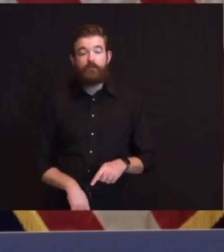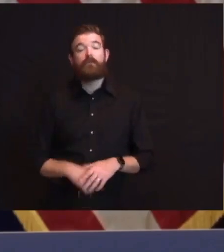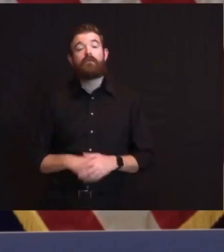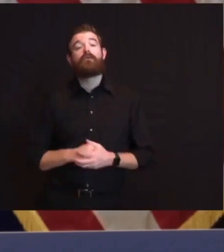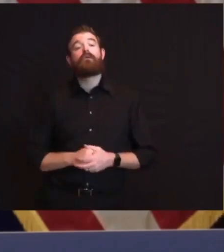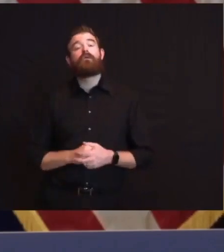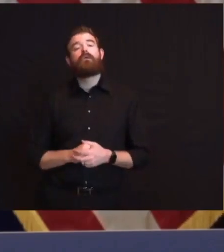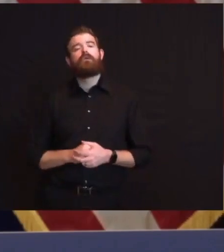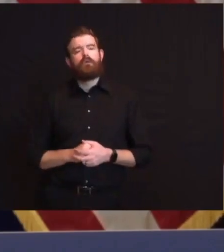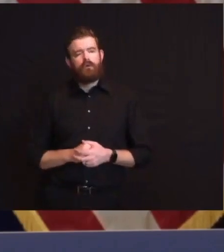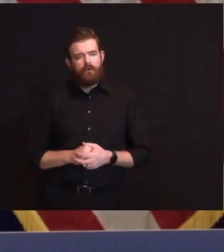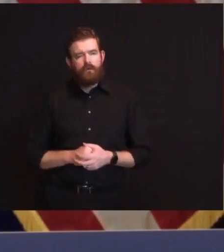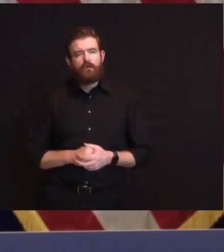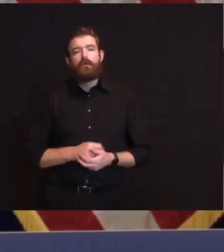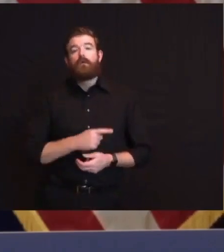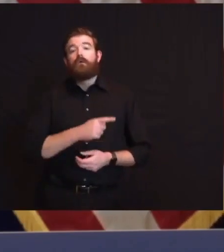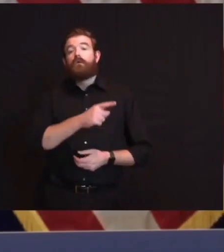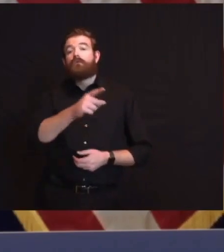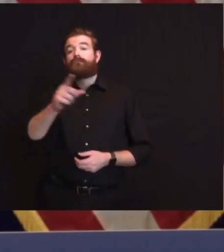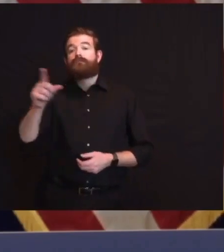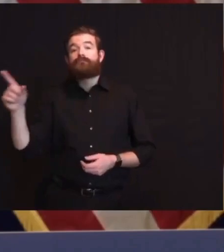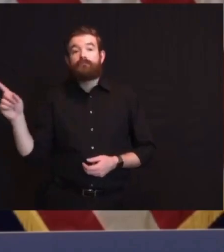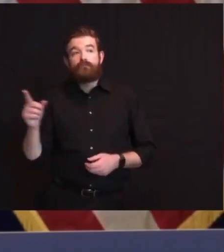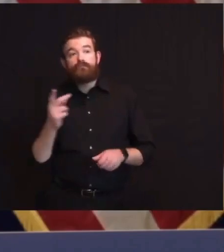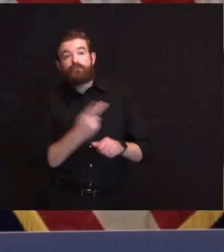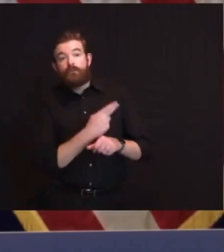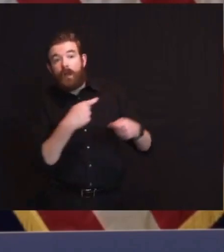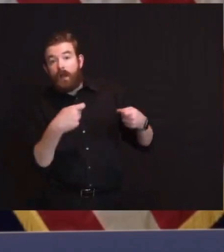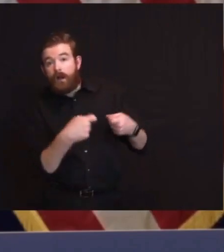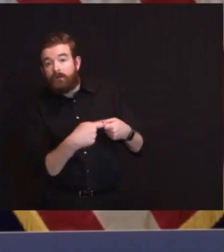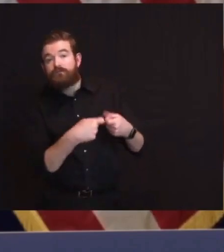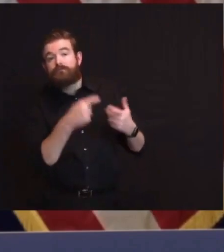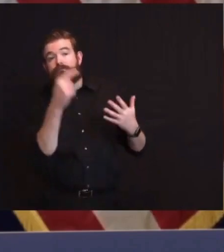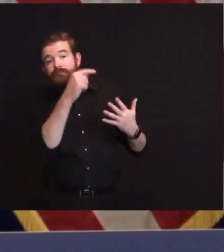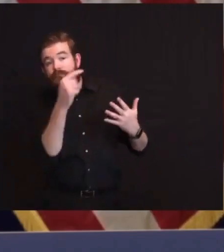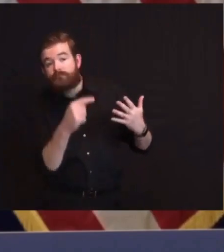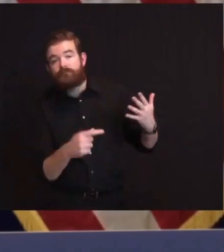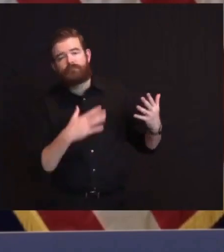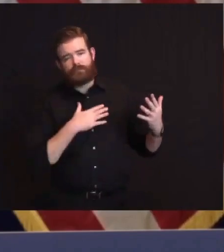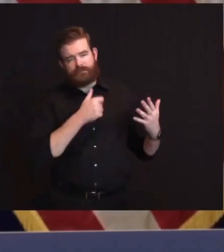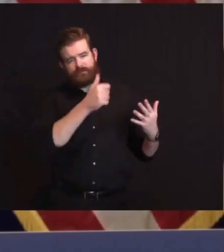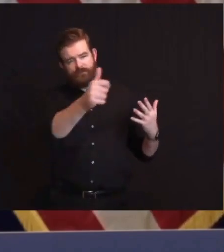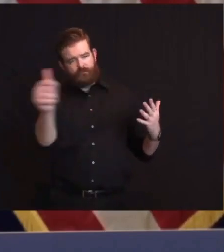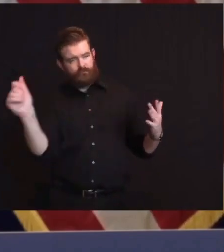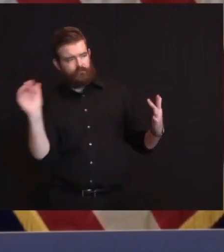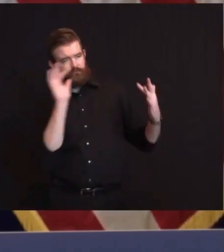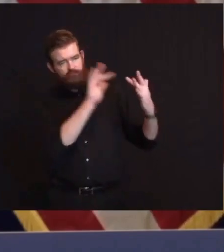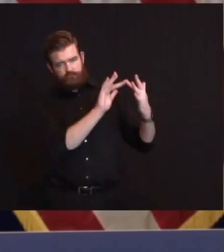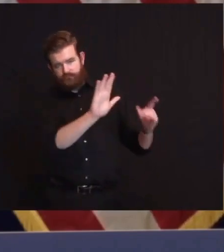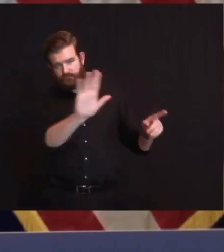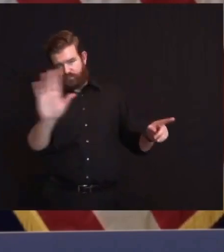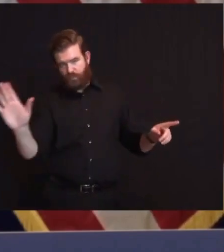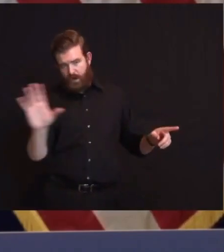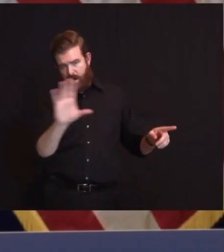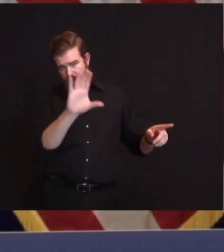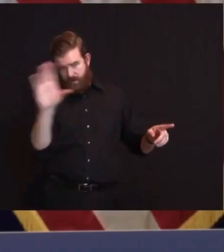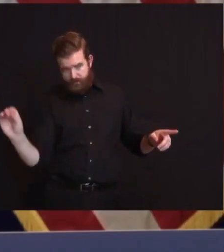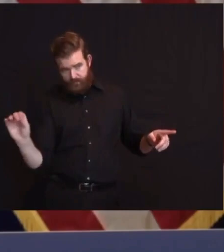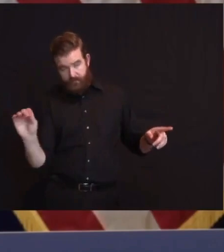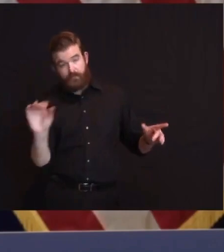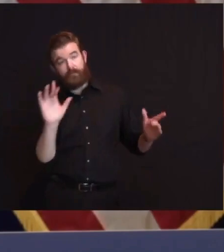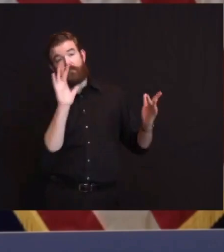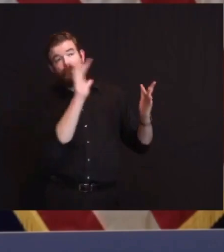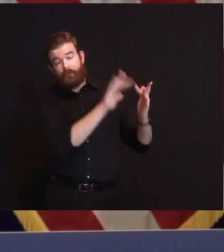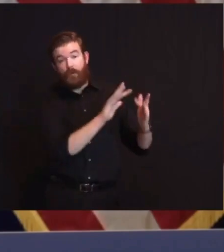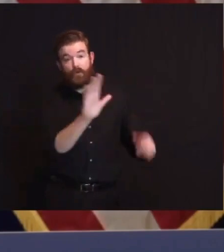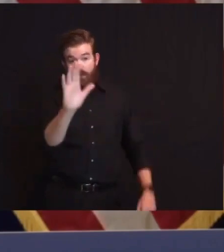utility customer, please reach out to your utility. Reach out to your utility in order to